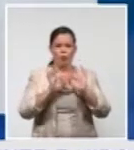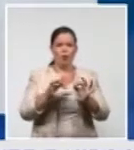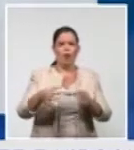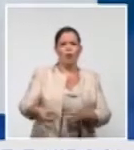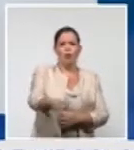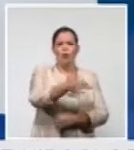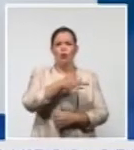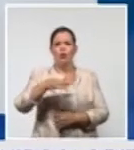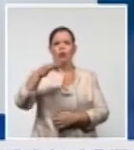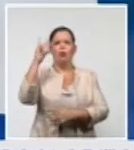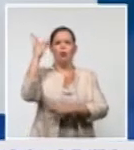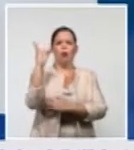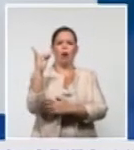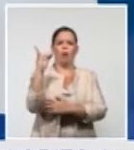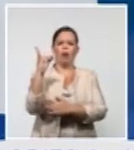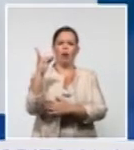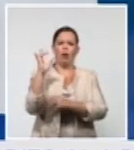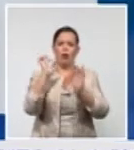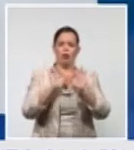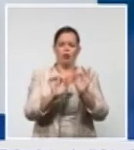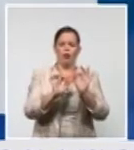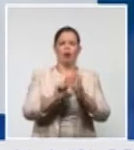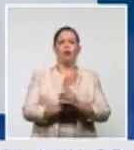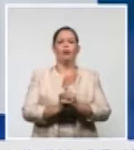to the outbreak in Mariel.